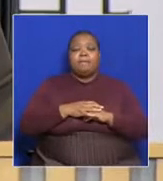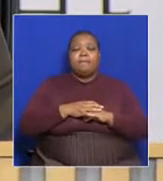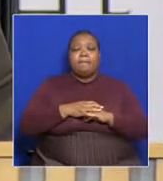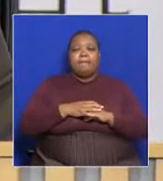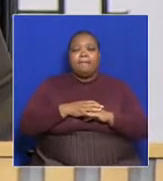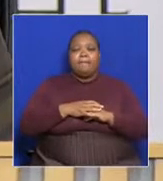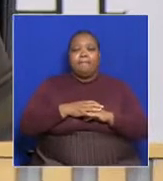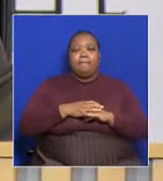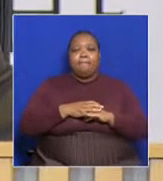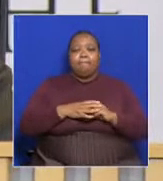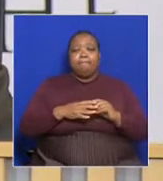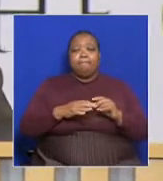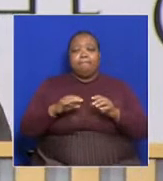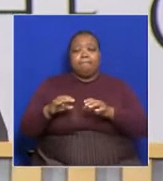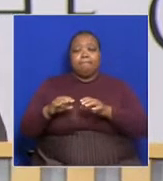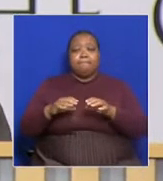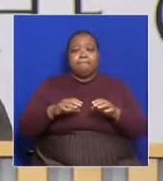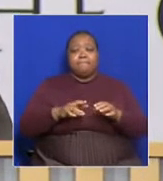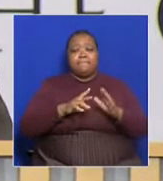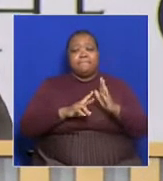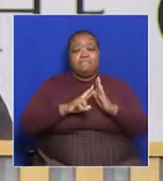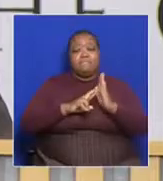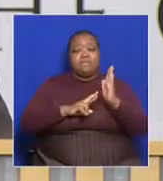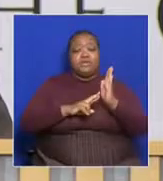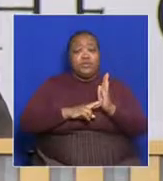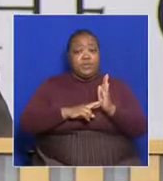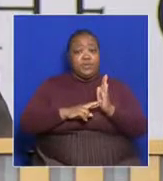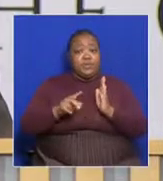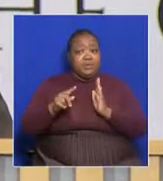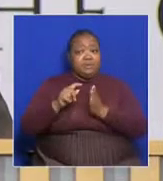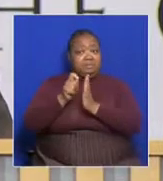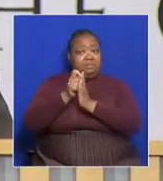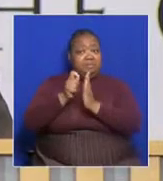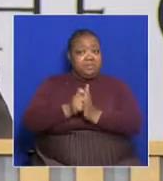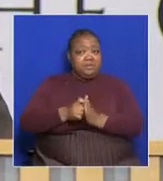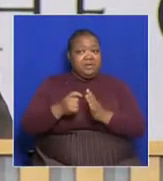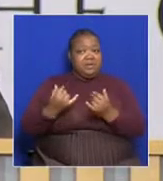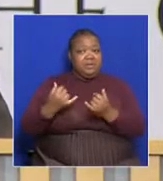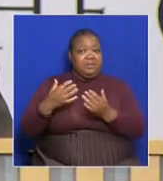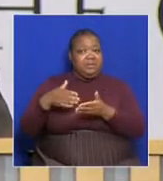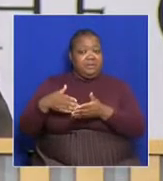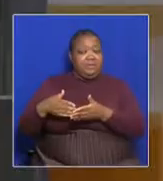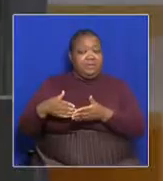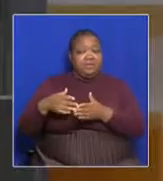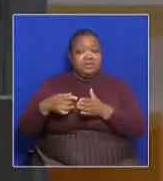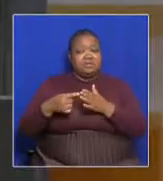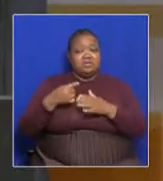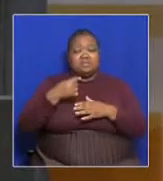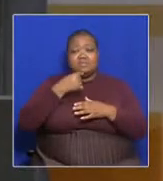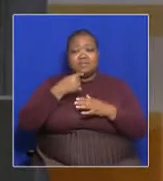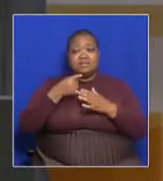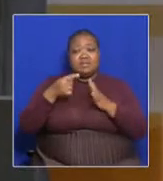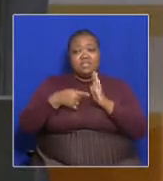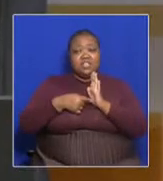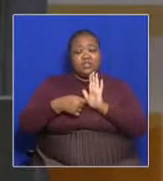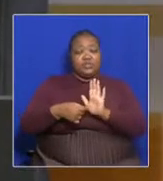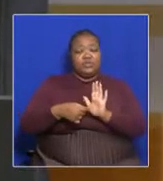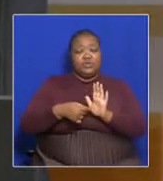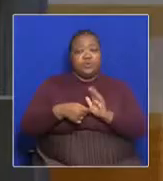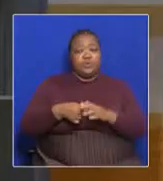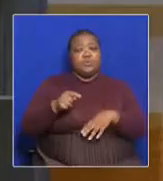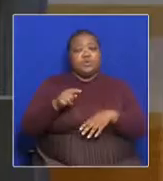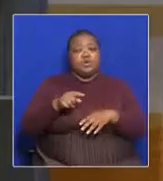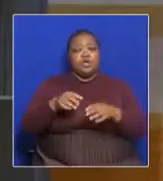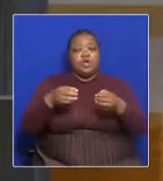absence of the report that they would have prepared, which would have told us what was out of the container immediately